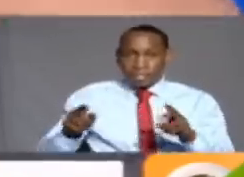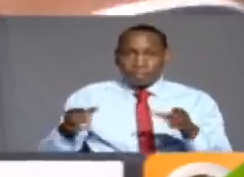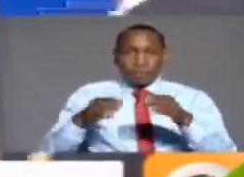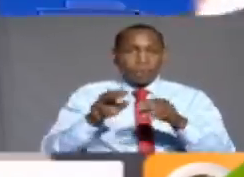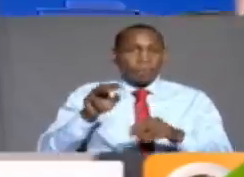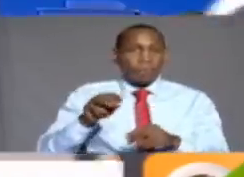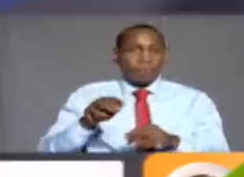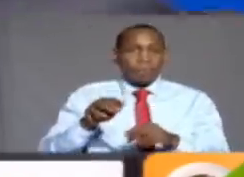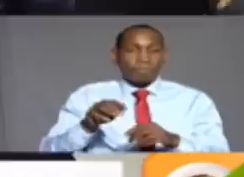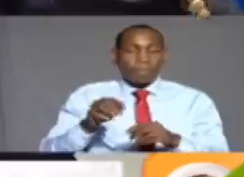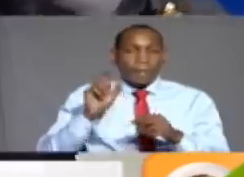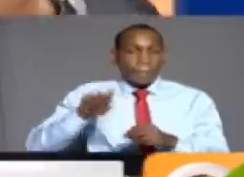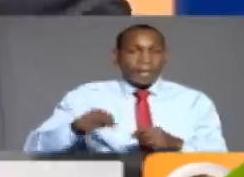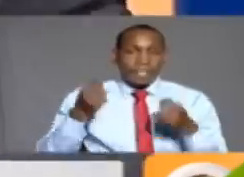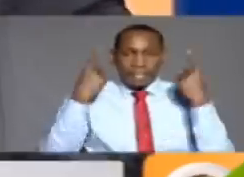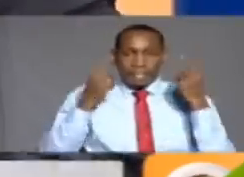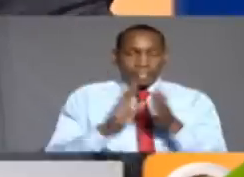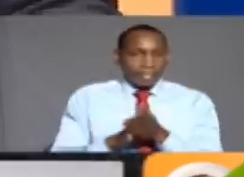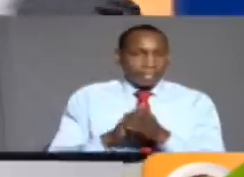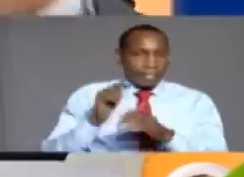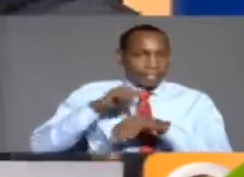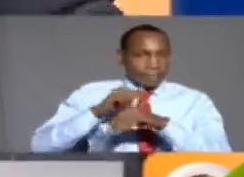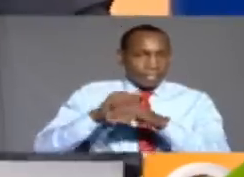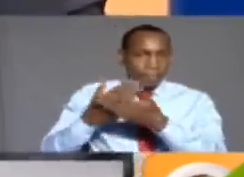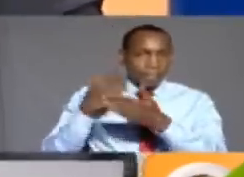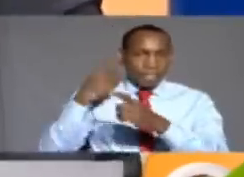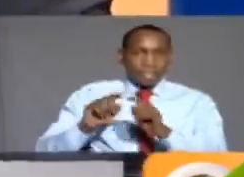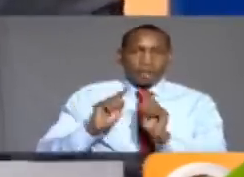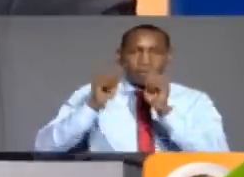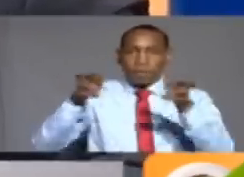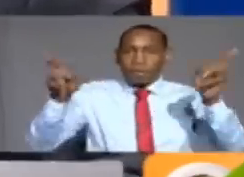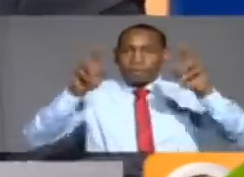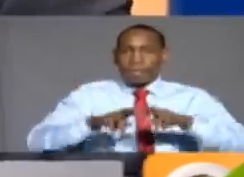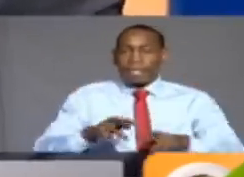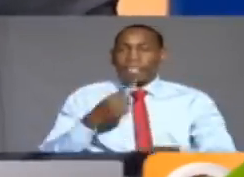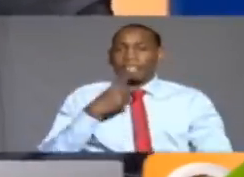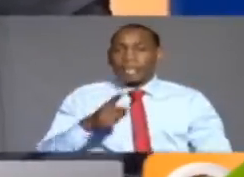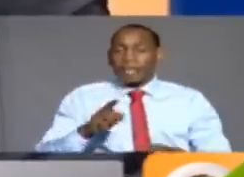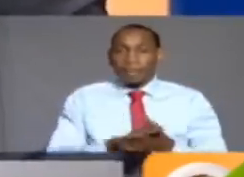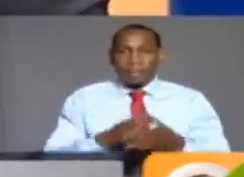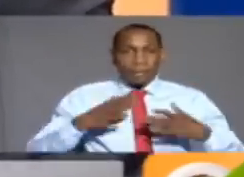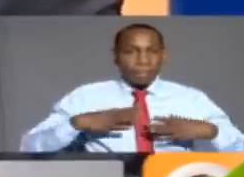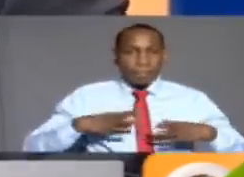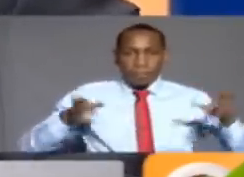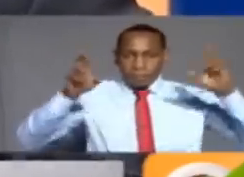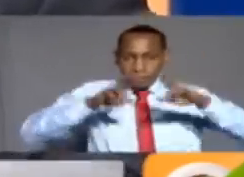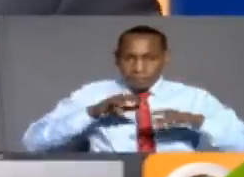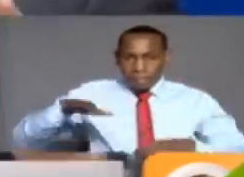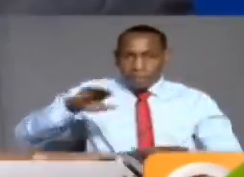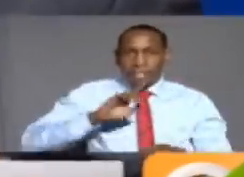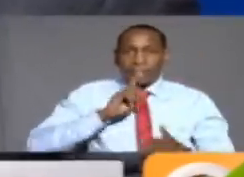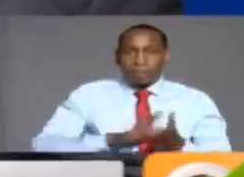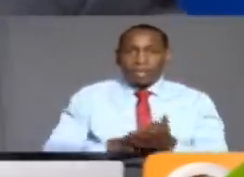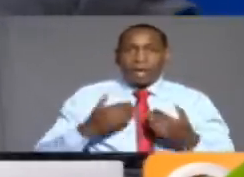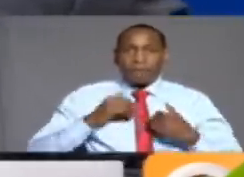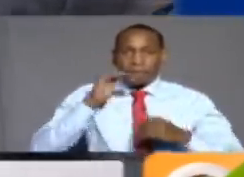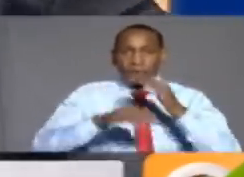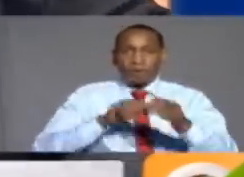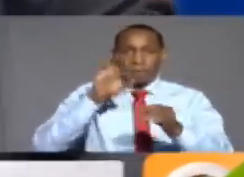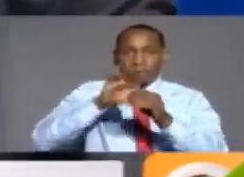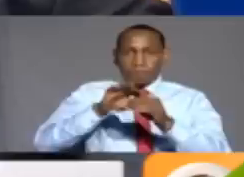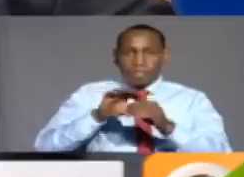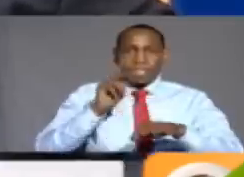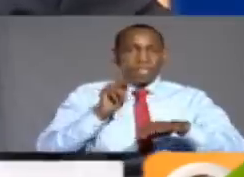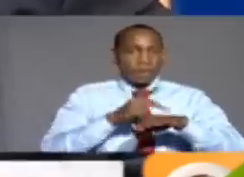he, sometime early last year, he used to go to Rift Valley and tell the people from Rift Valley that he has all the votes of the Kikuyu in